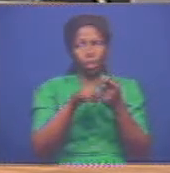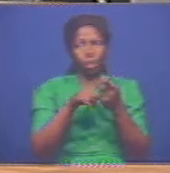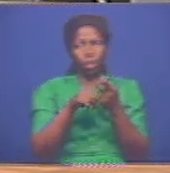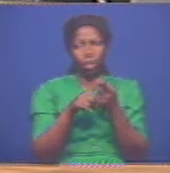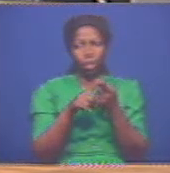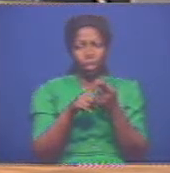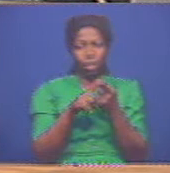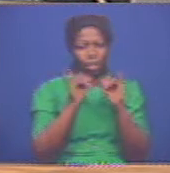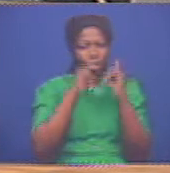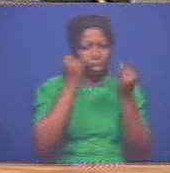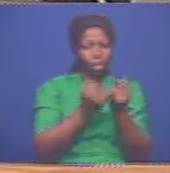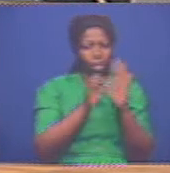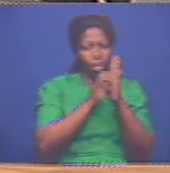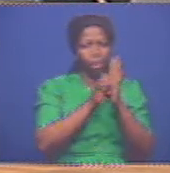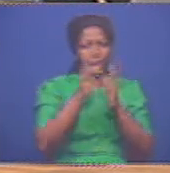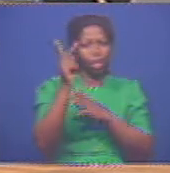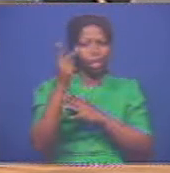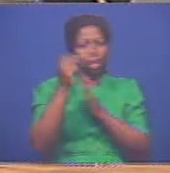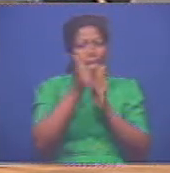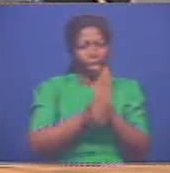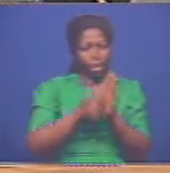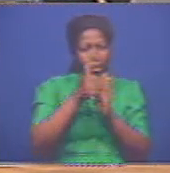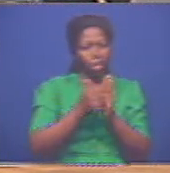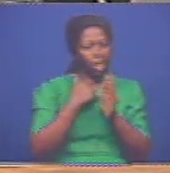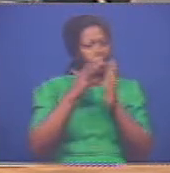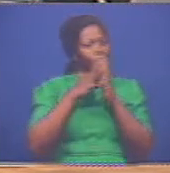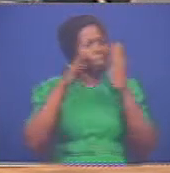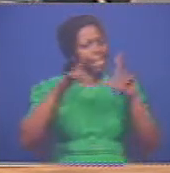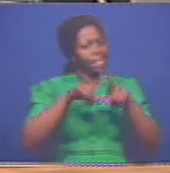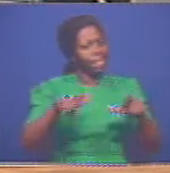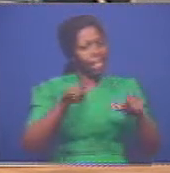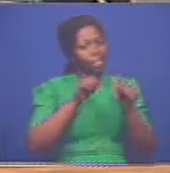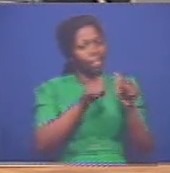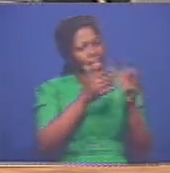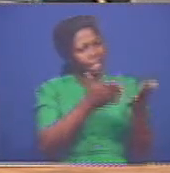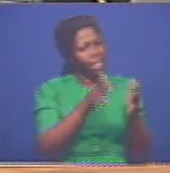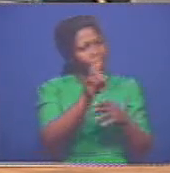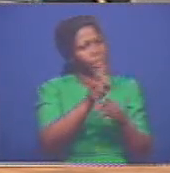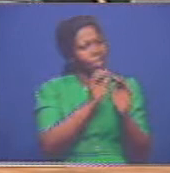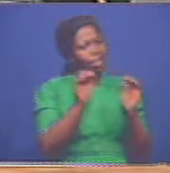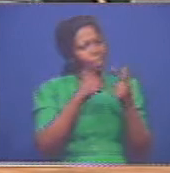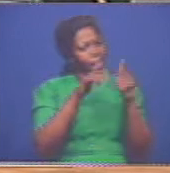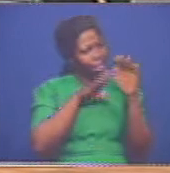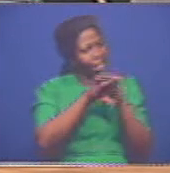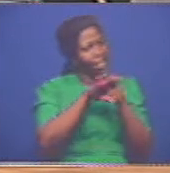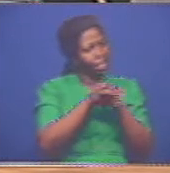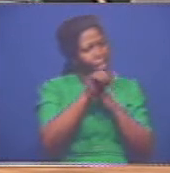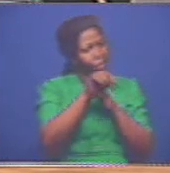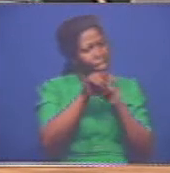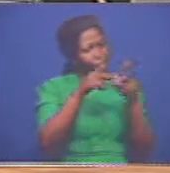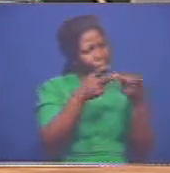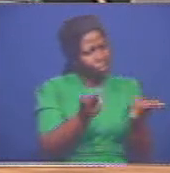to institutions like the Kenya Railways. We have huge tracts of land that are lying idle, but access to those